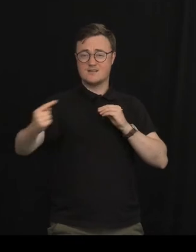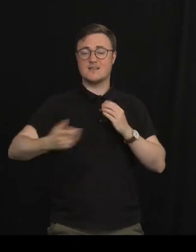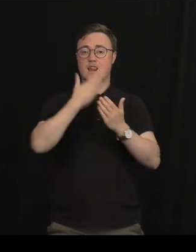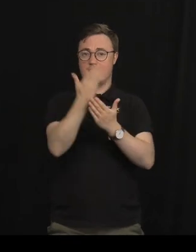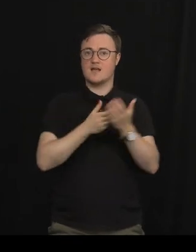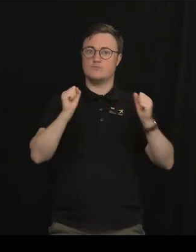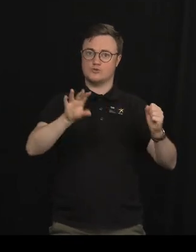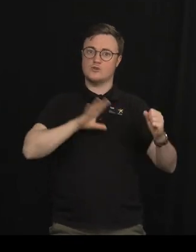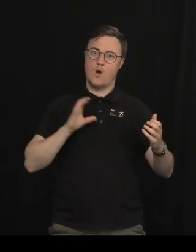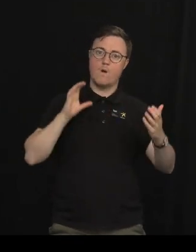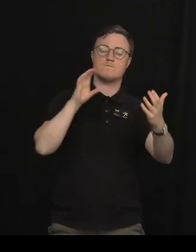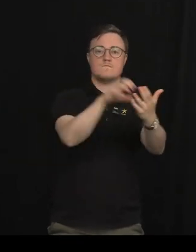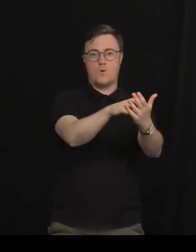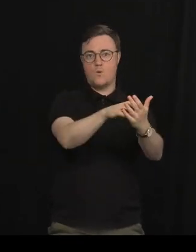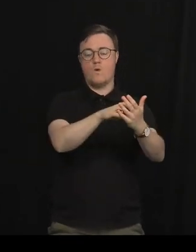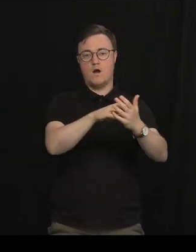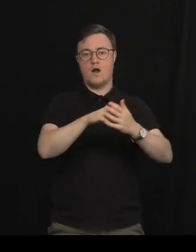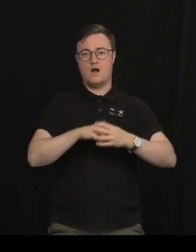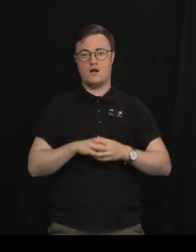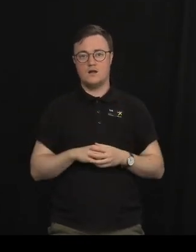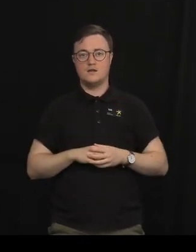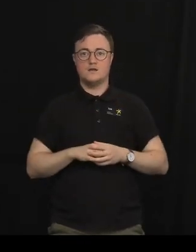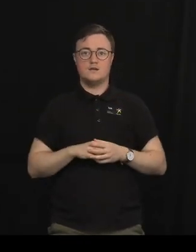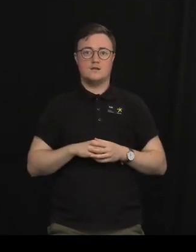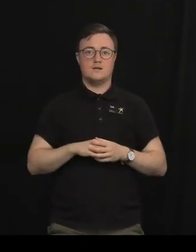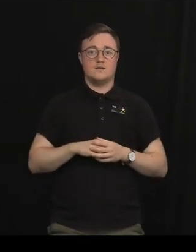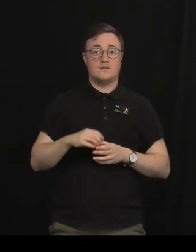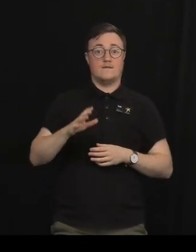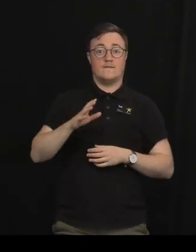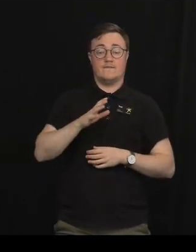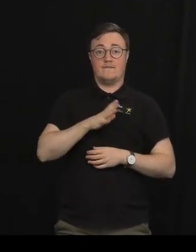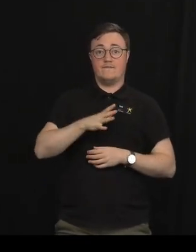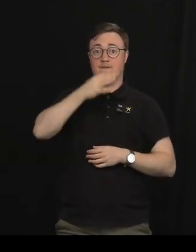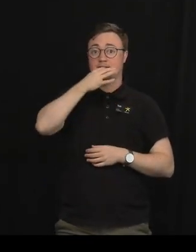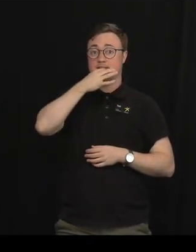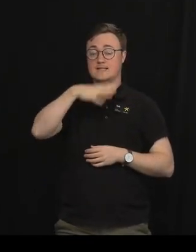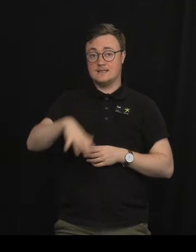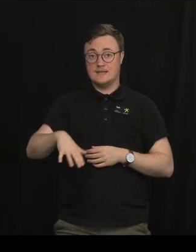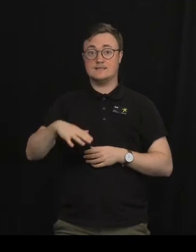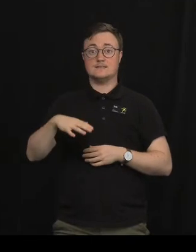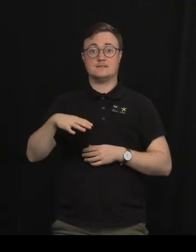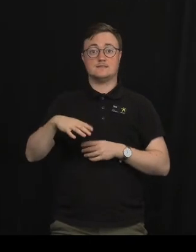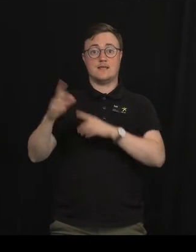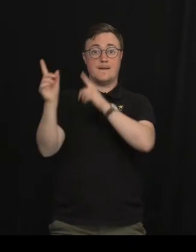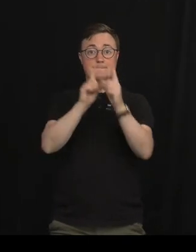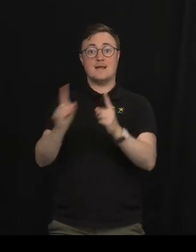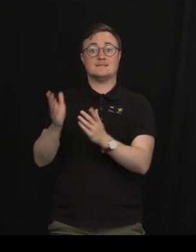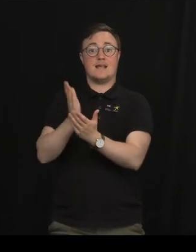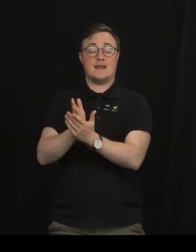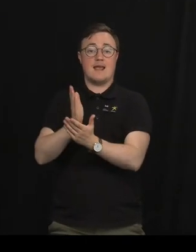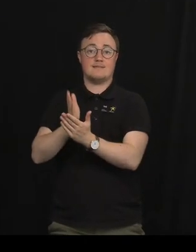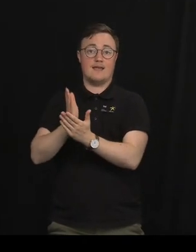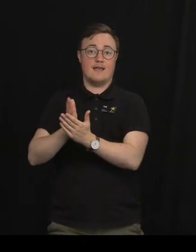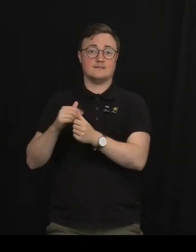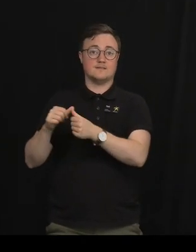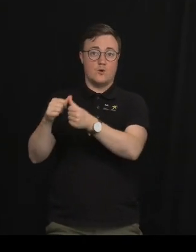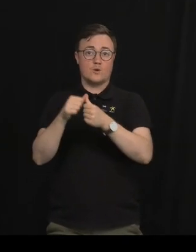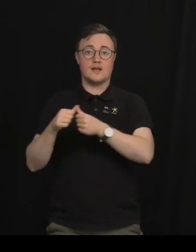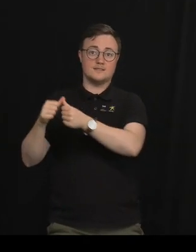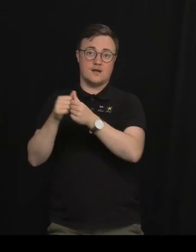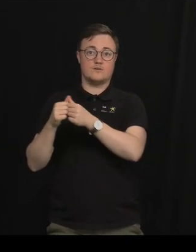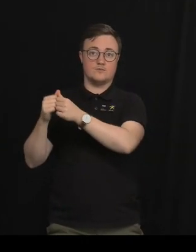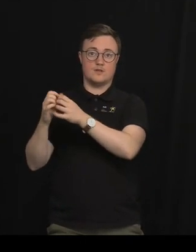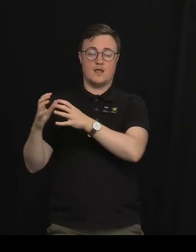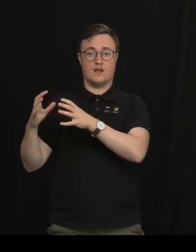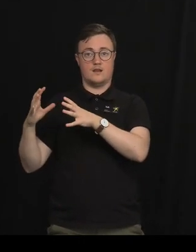Otherwise, if humanitarian aid grows at the expense of the long-term development cooperation aid, we will never reach the situation that Martin described